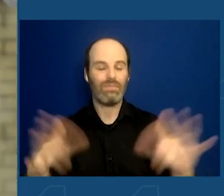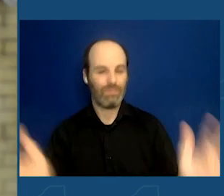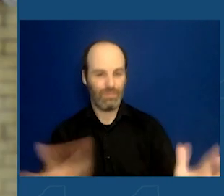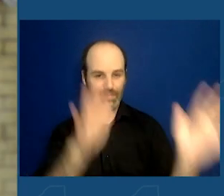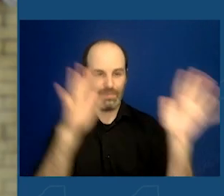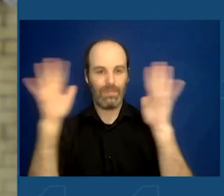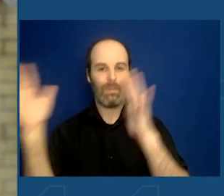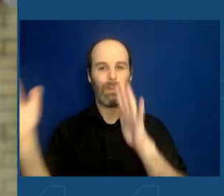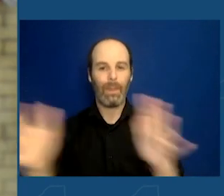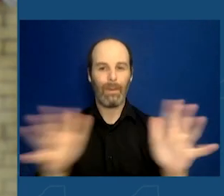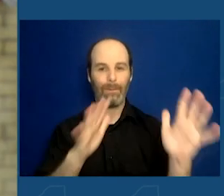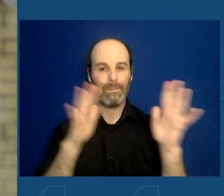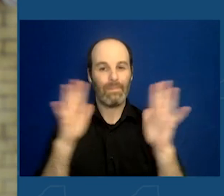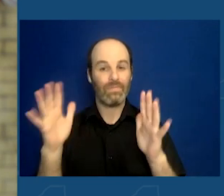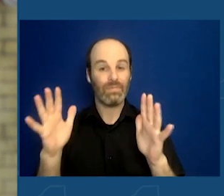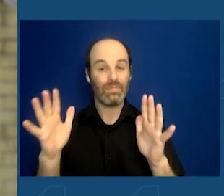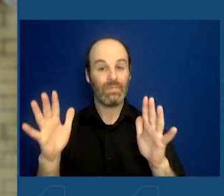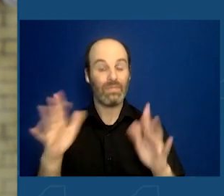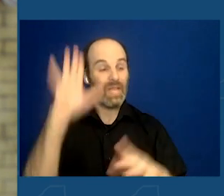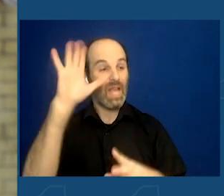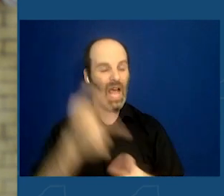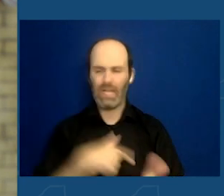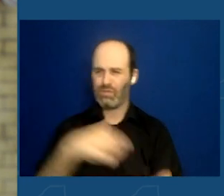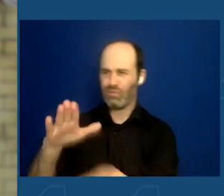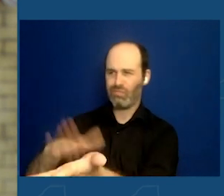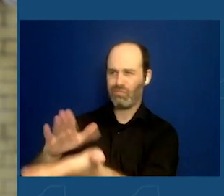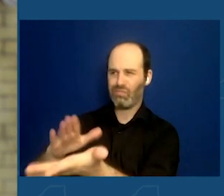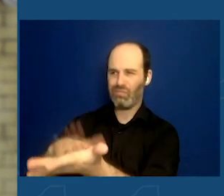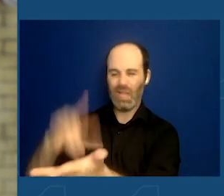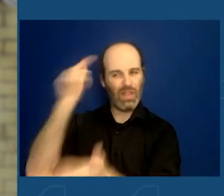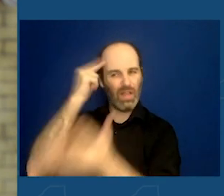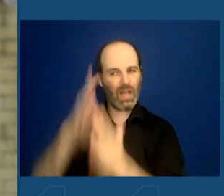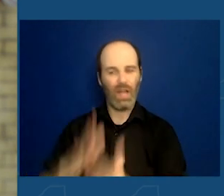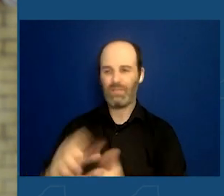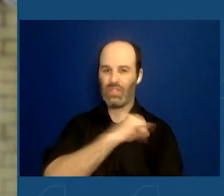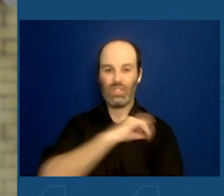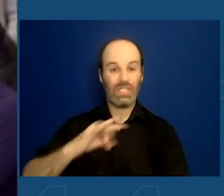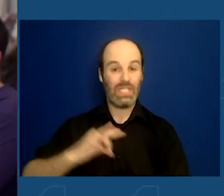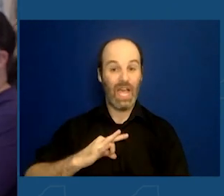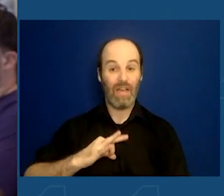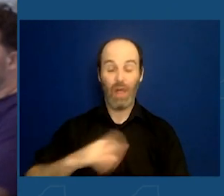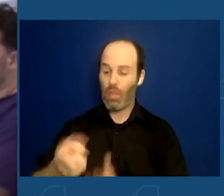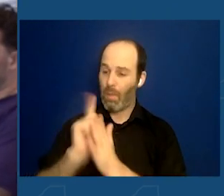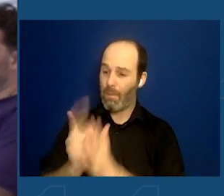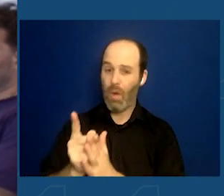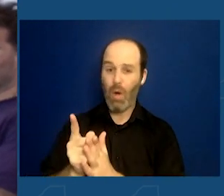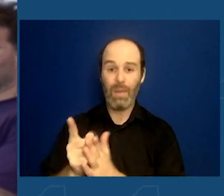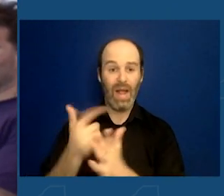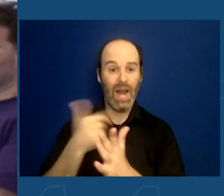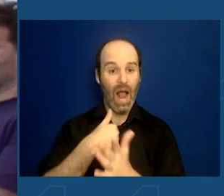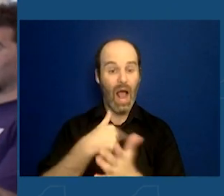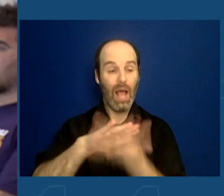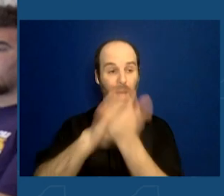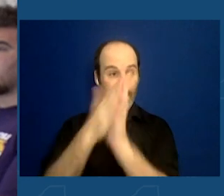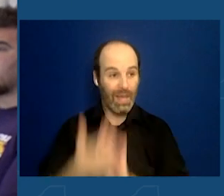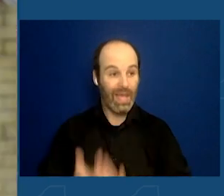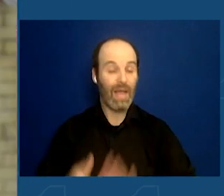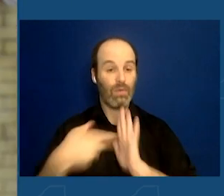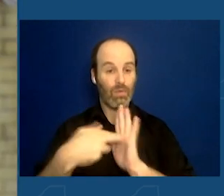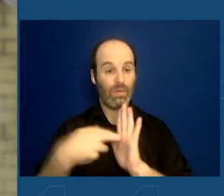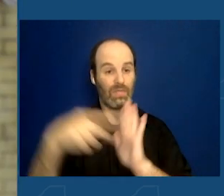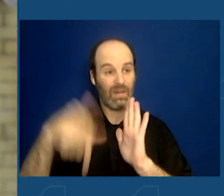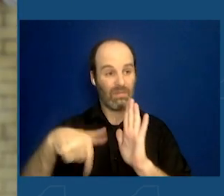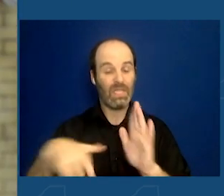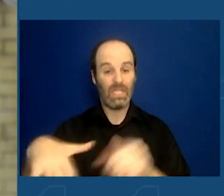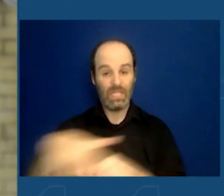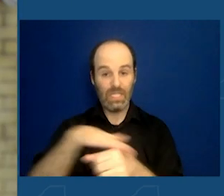And I do have to commend the governor's staff, because from the moment I took this district in January, maybe every week,